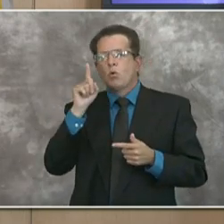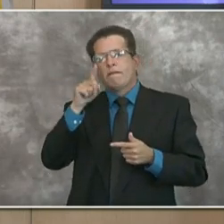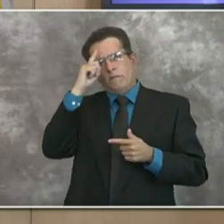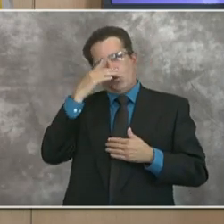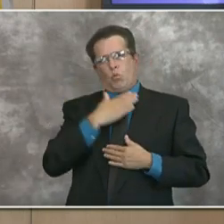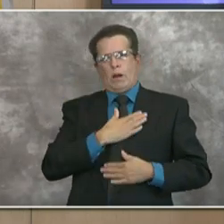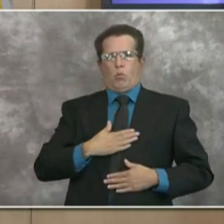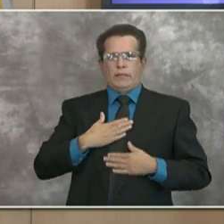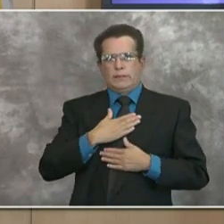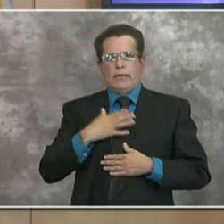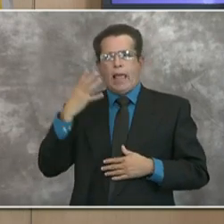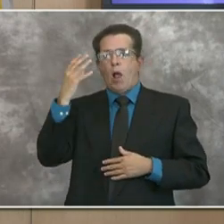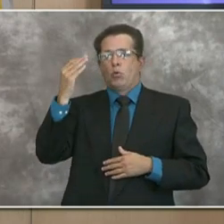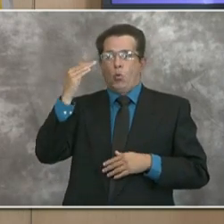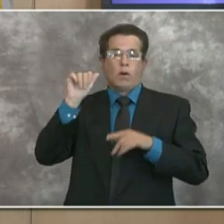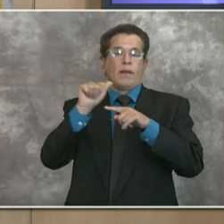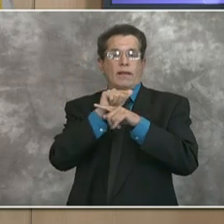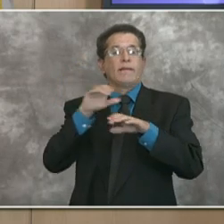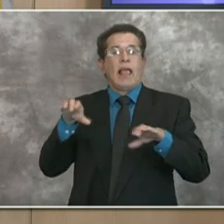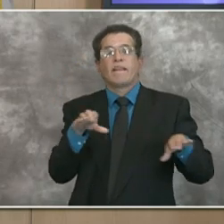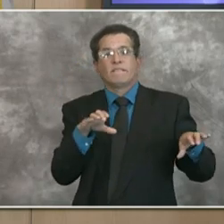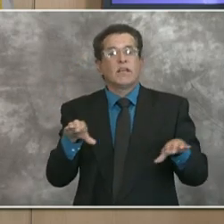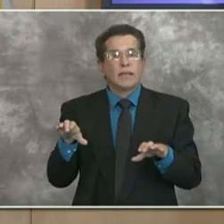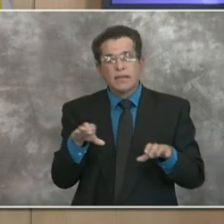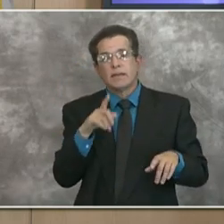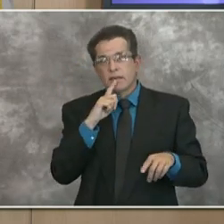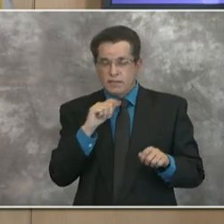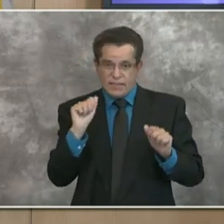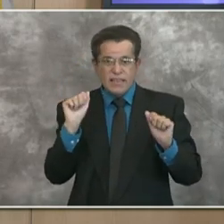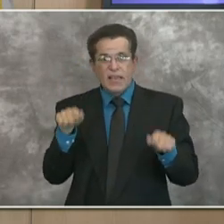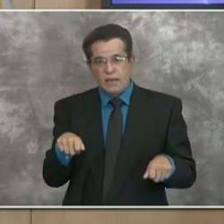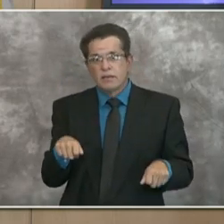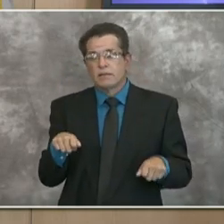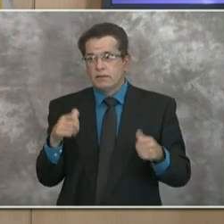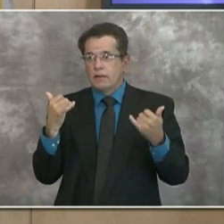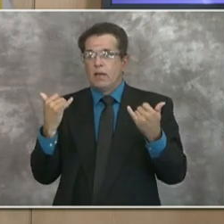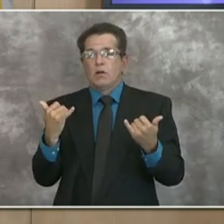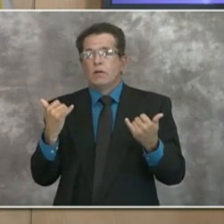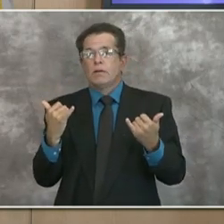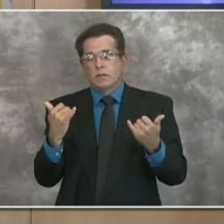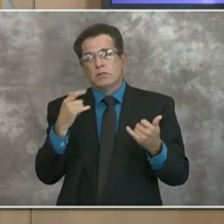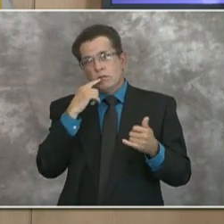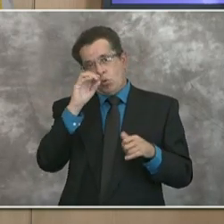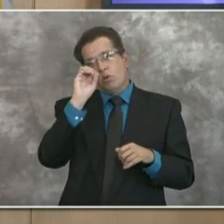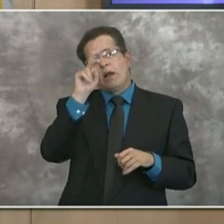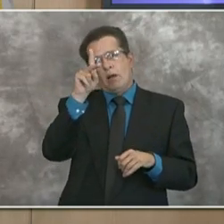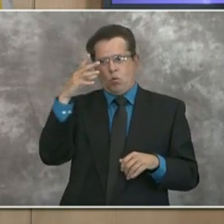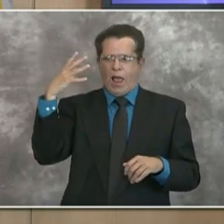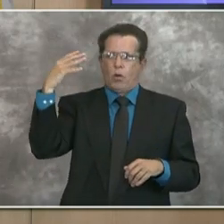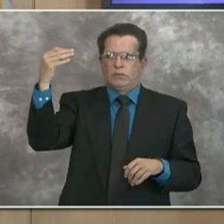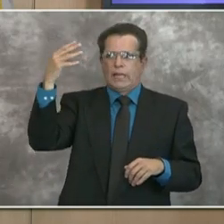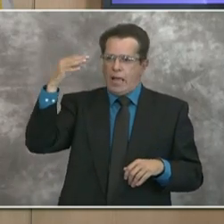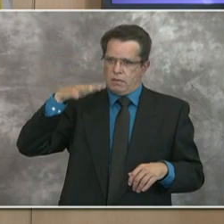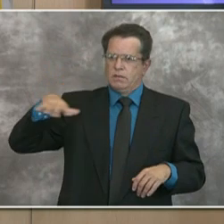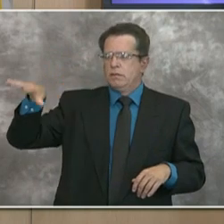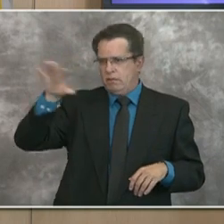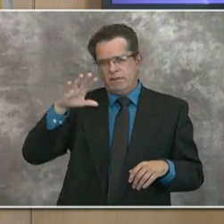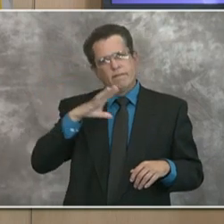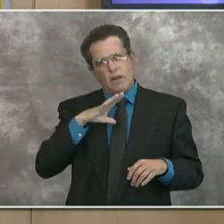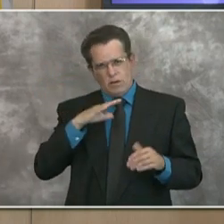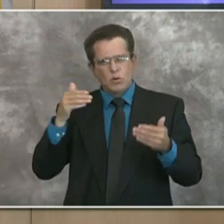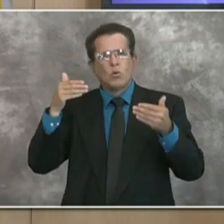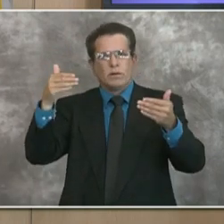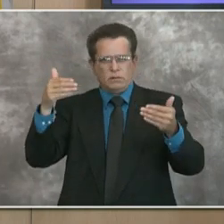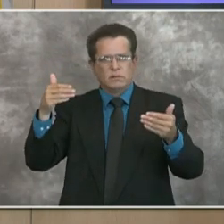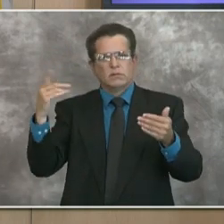recreation and outdoor activities. It is, as we have said throughout the duration of this, not only is it okay to get outside, it is encouraged.